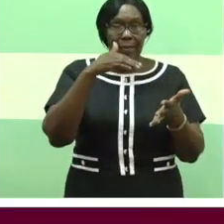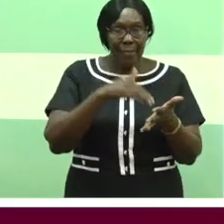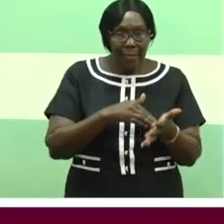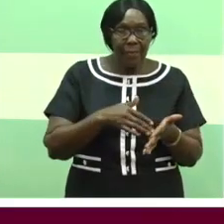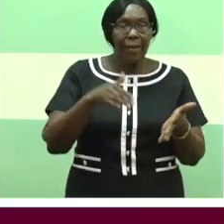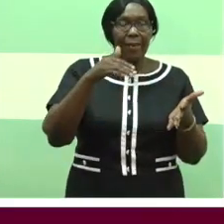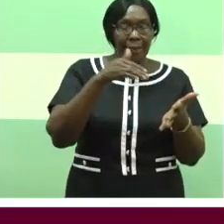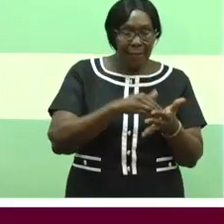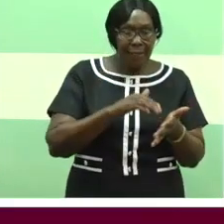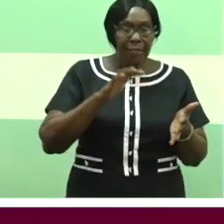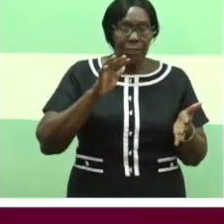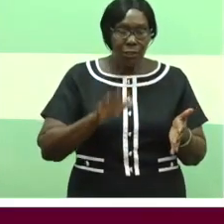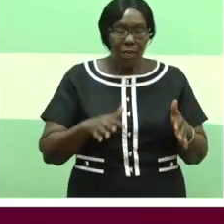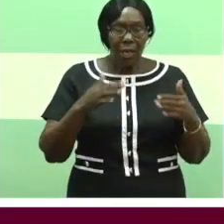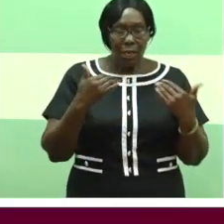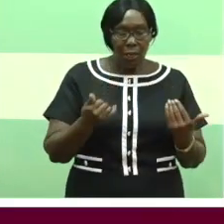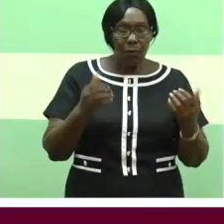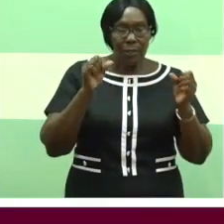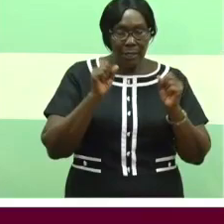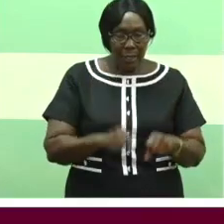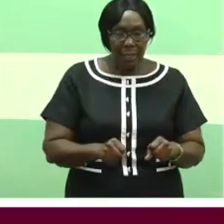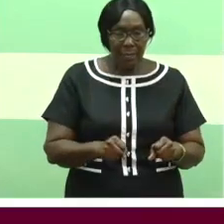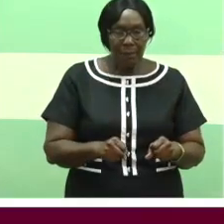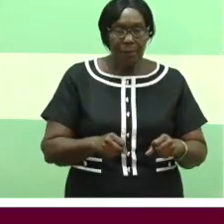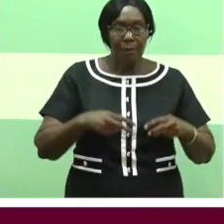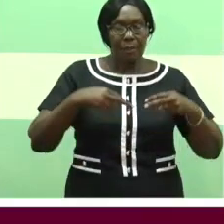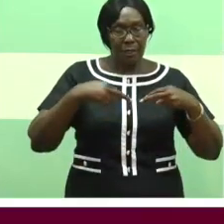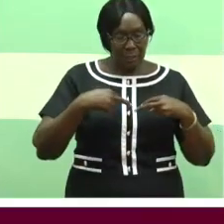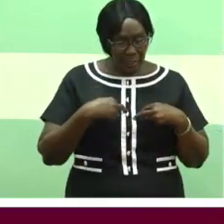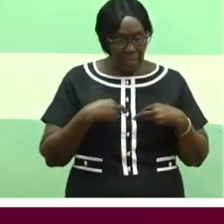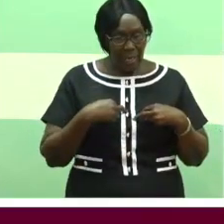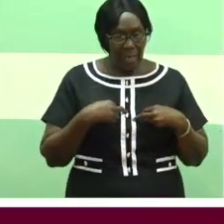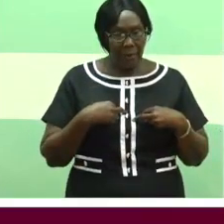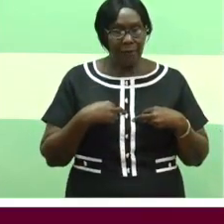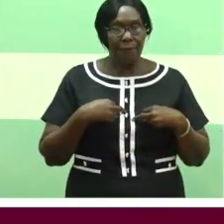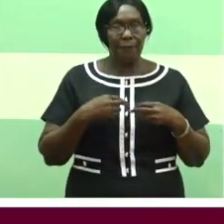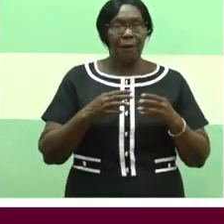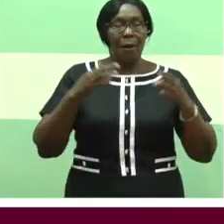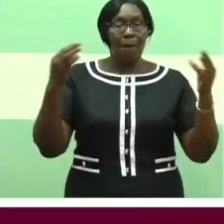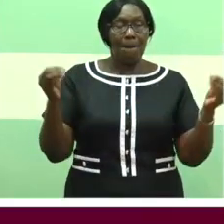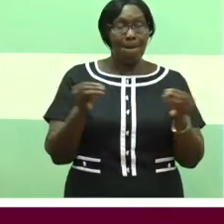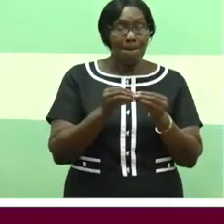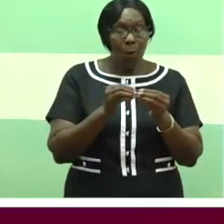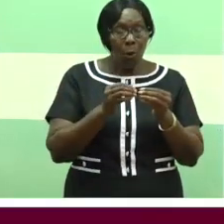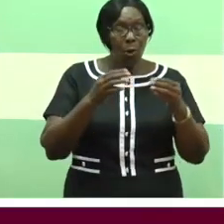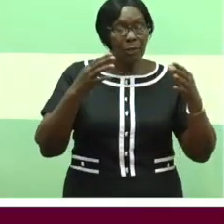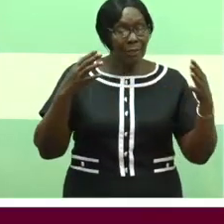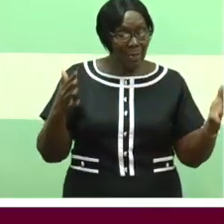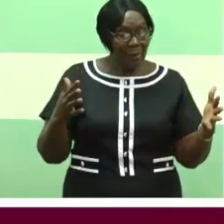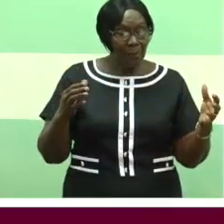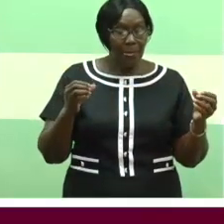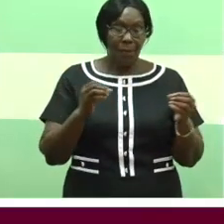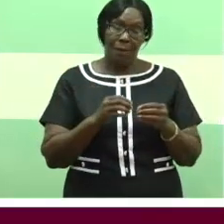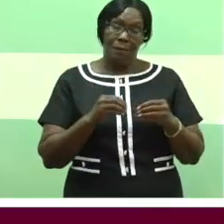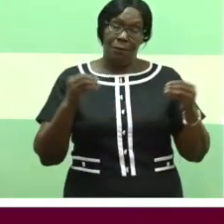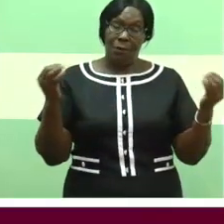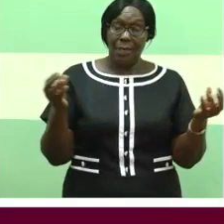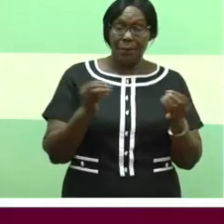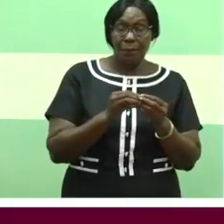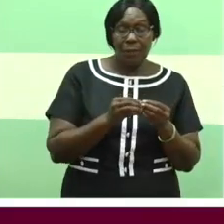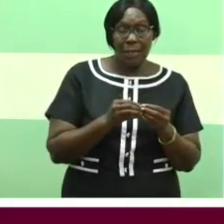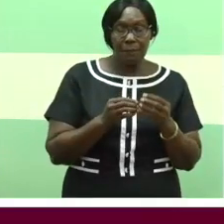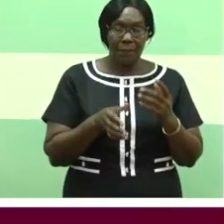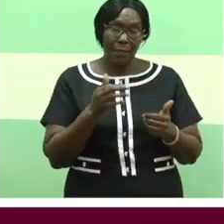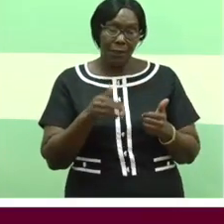and over, the child now is able to have extended attention time. So your attention span may be 10